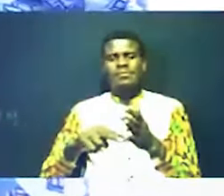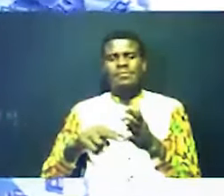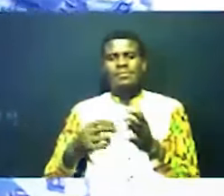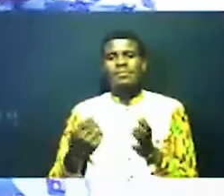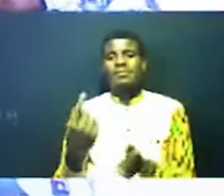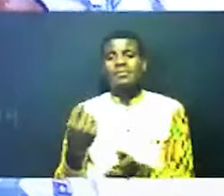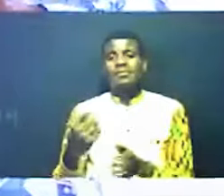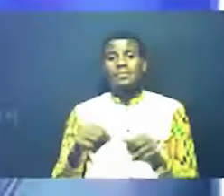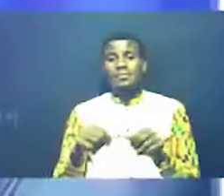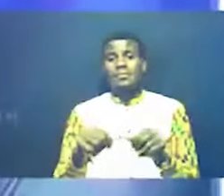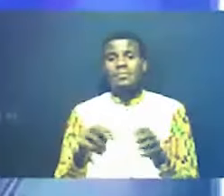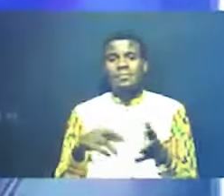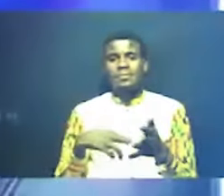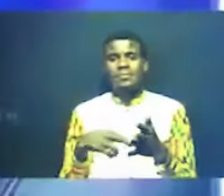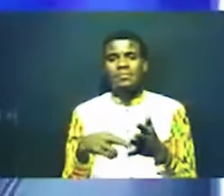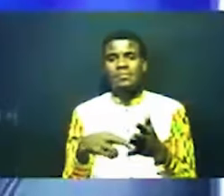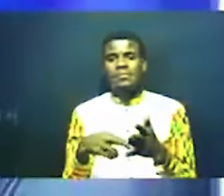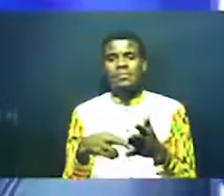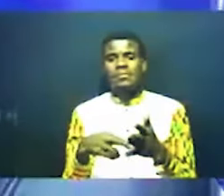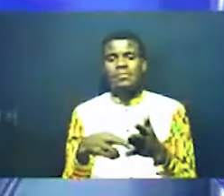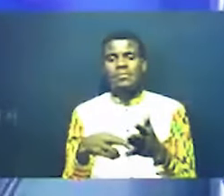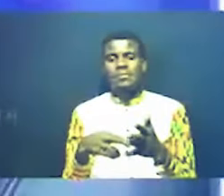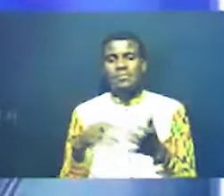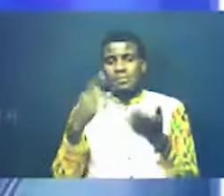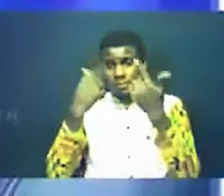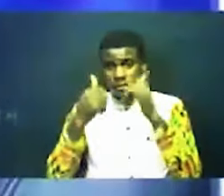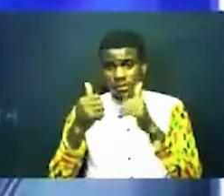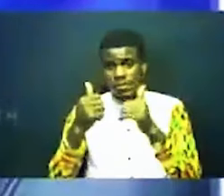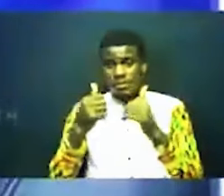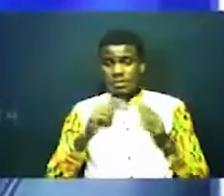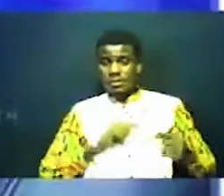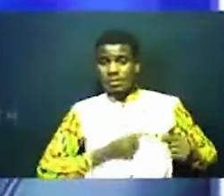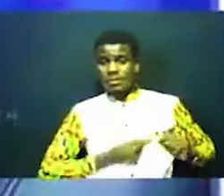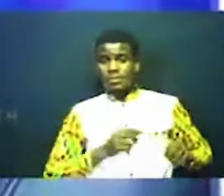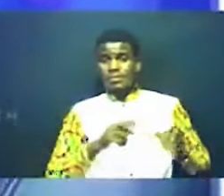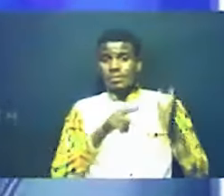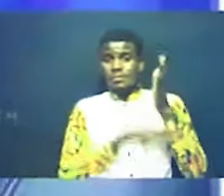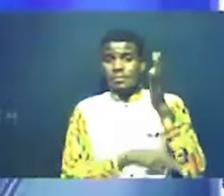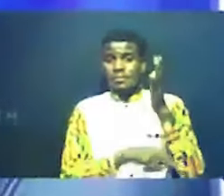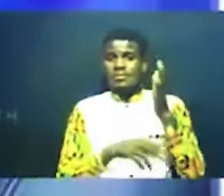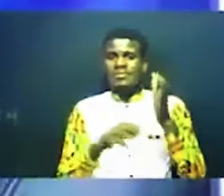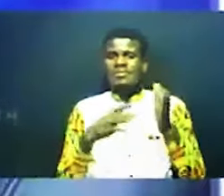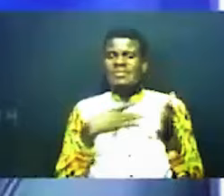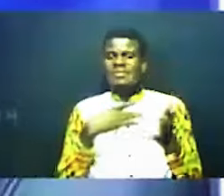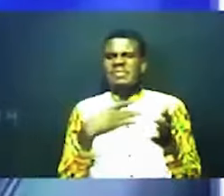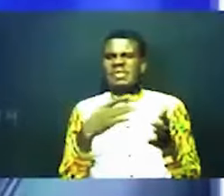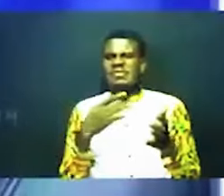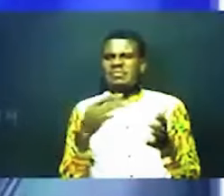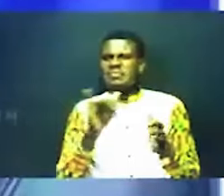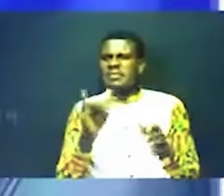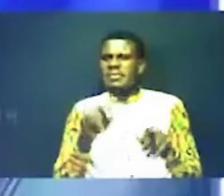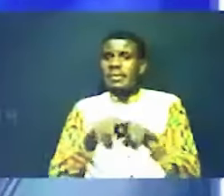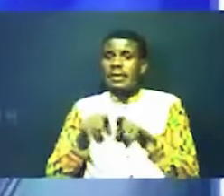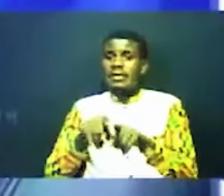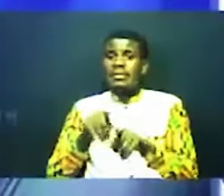disease. You should see to it that no one falls short of the grace of God.